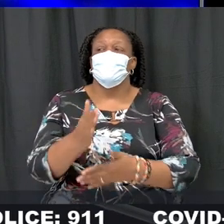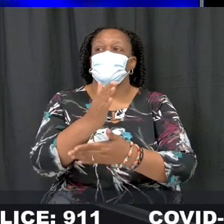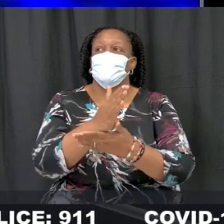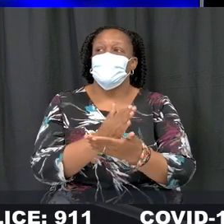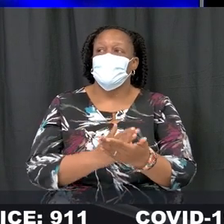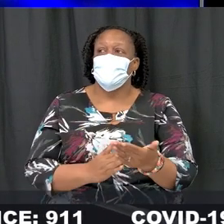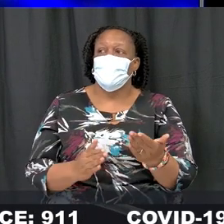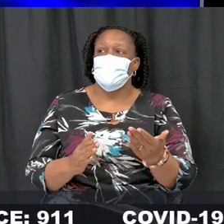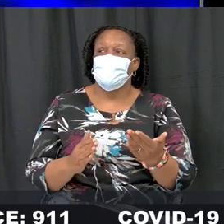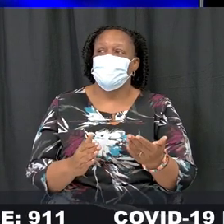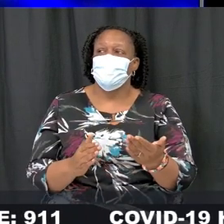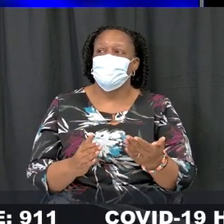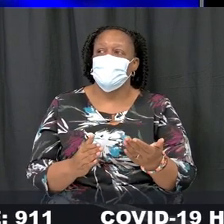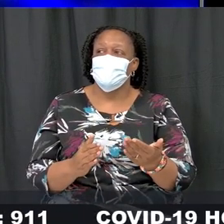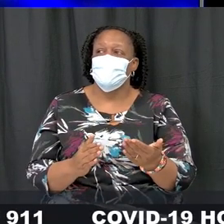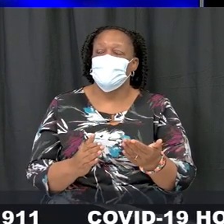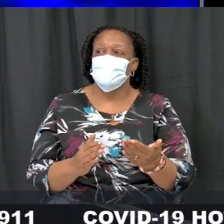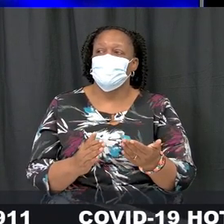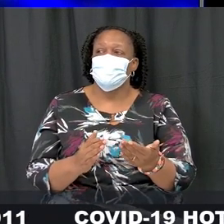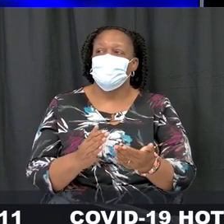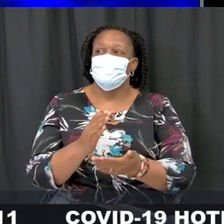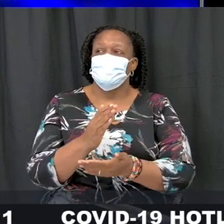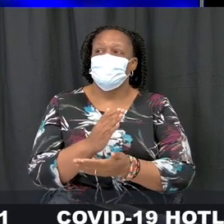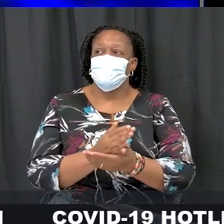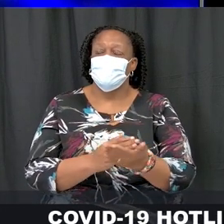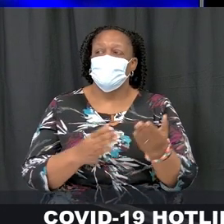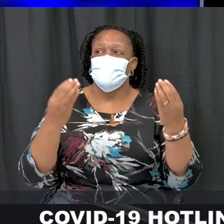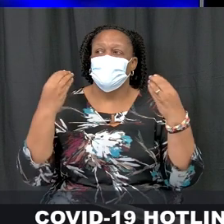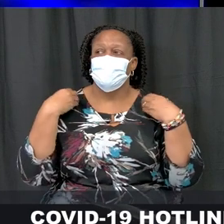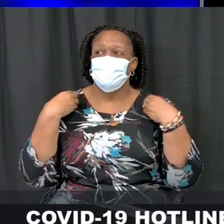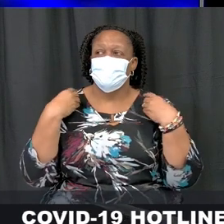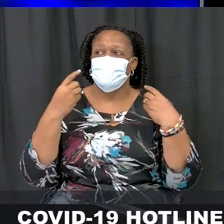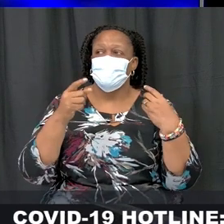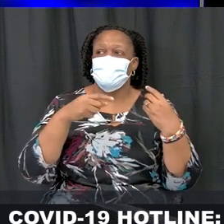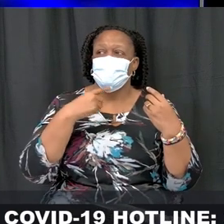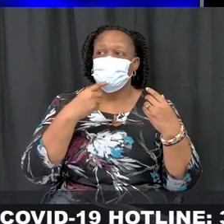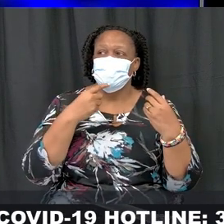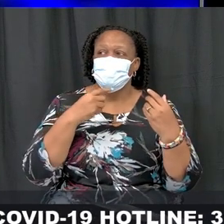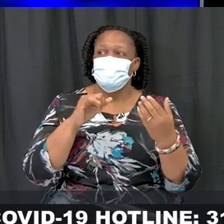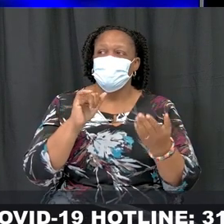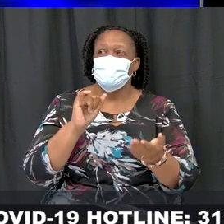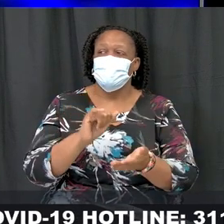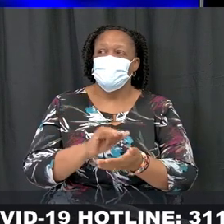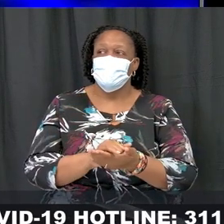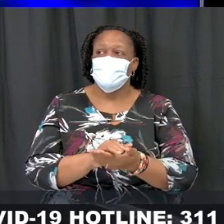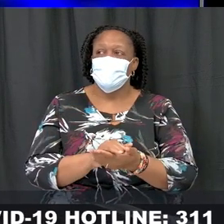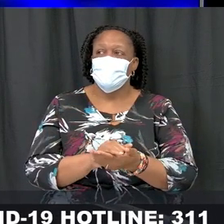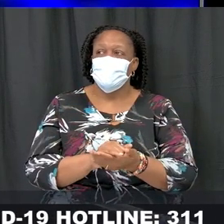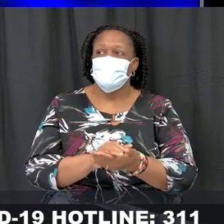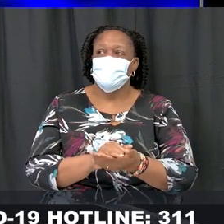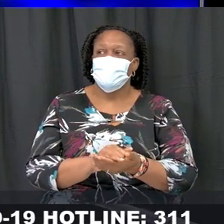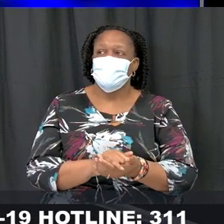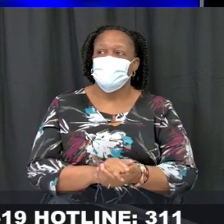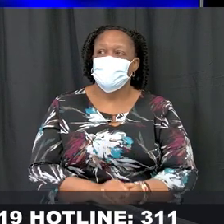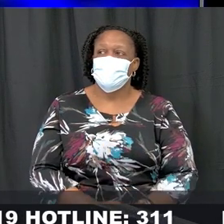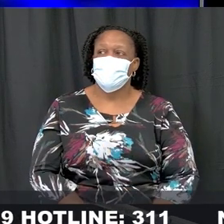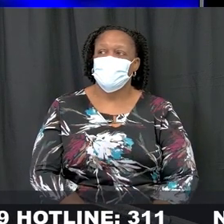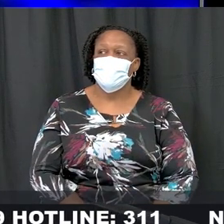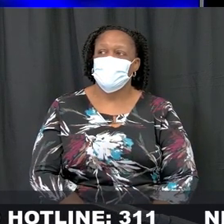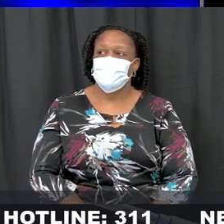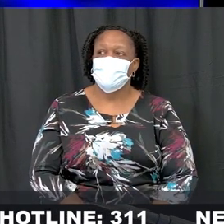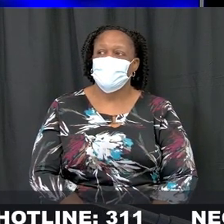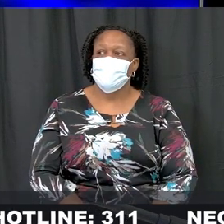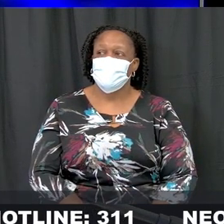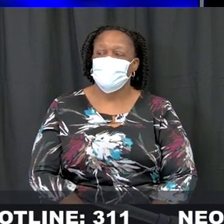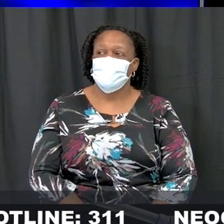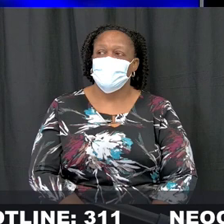employers, based on company policy, might make a decision that the remaining 35% that the employee is not